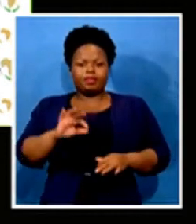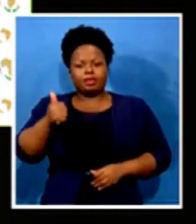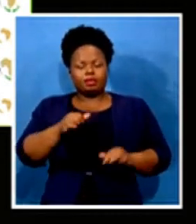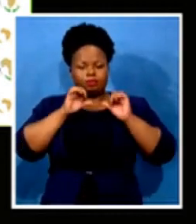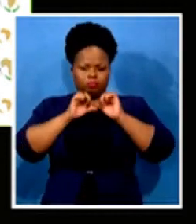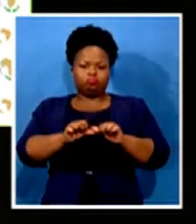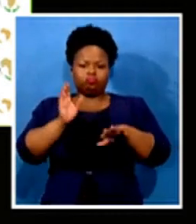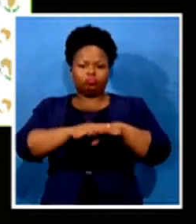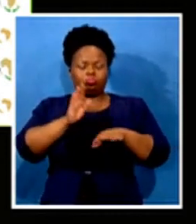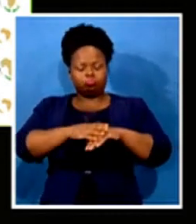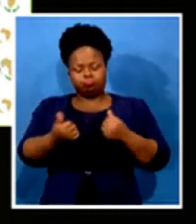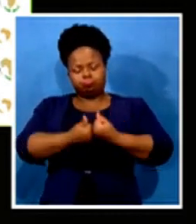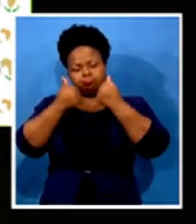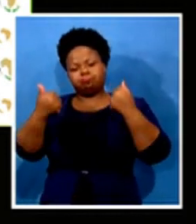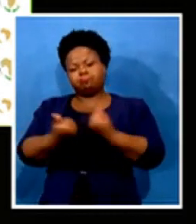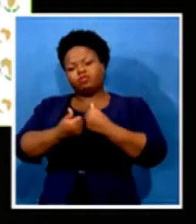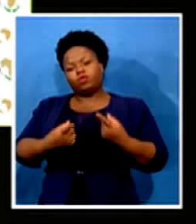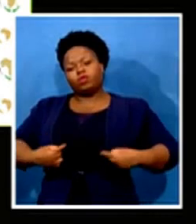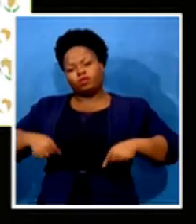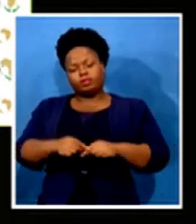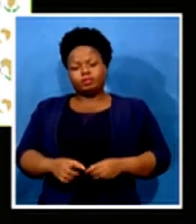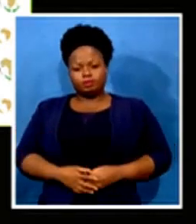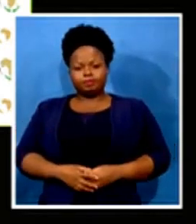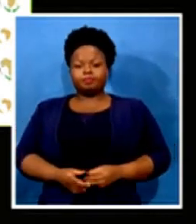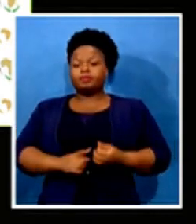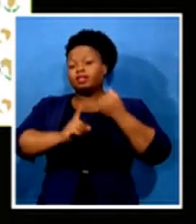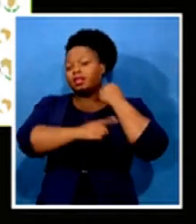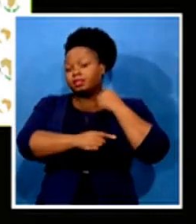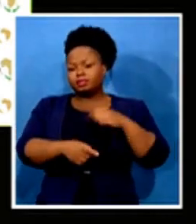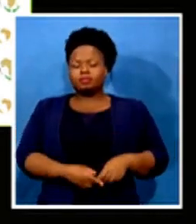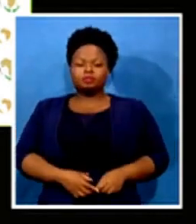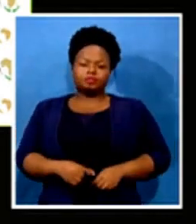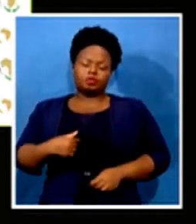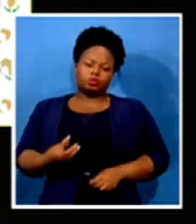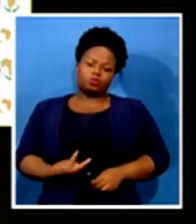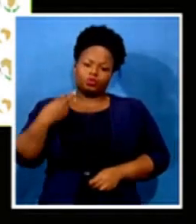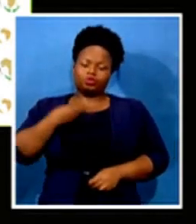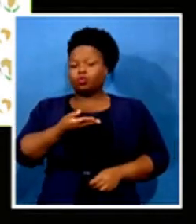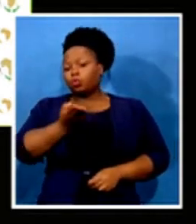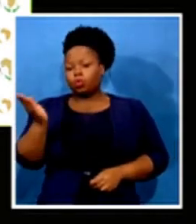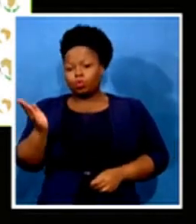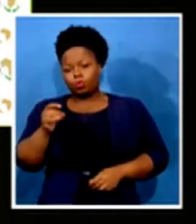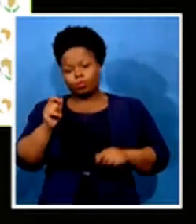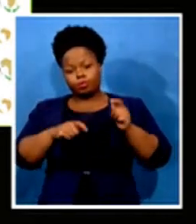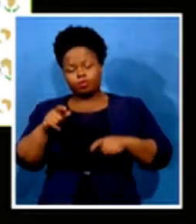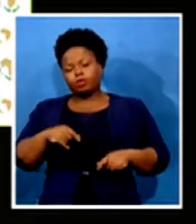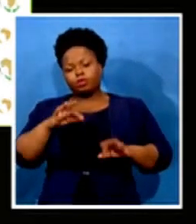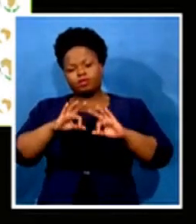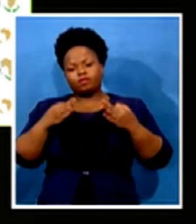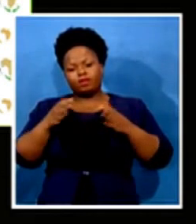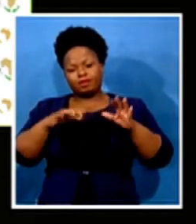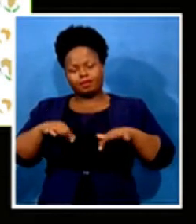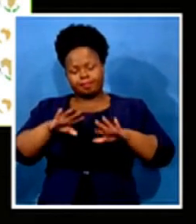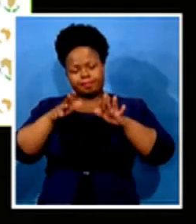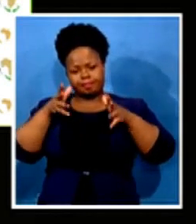all of us. And lastly is to wish everyone on this forum a very happy new